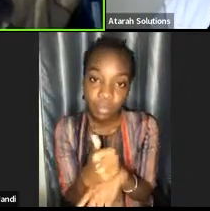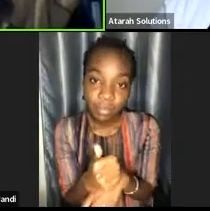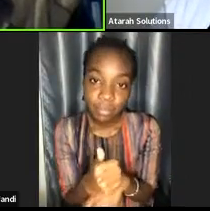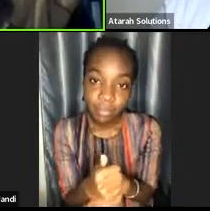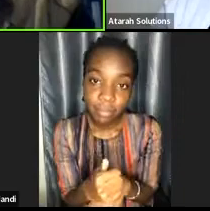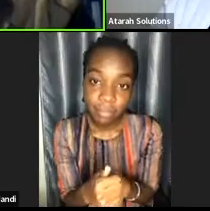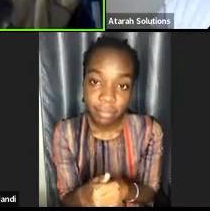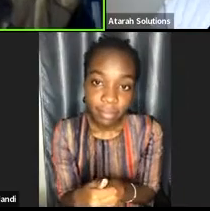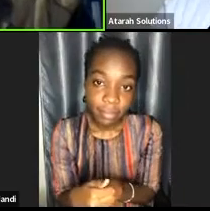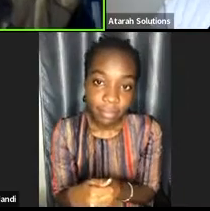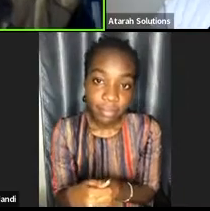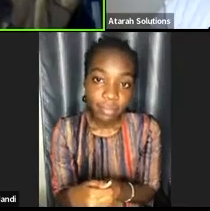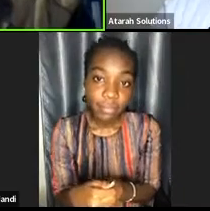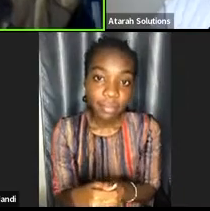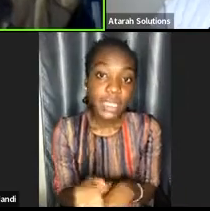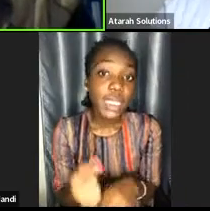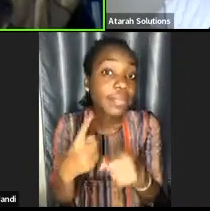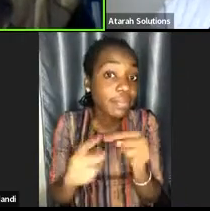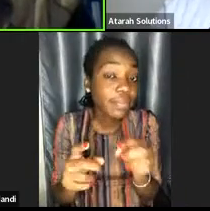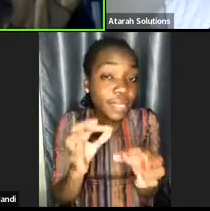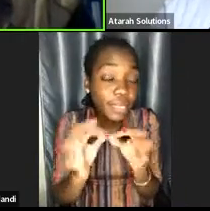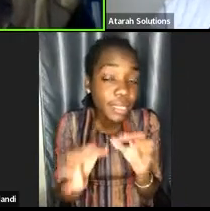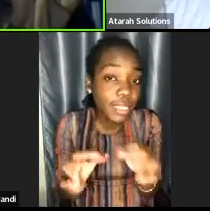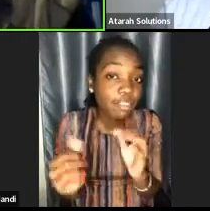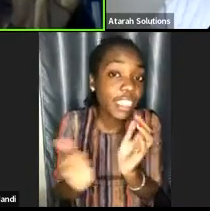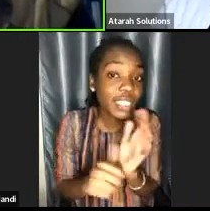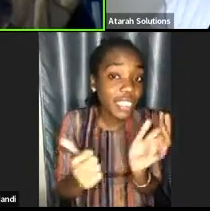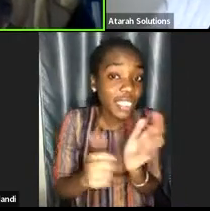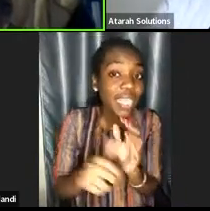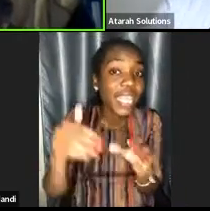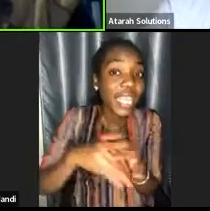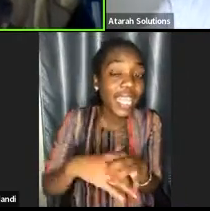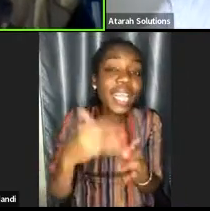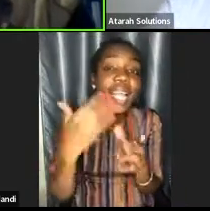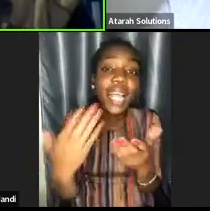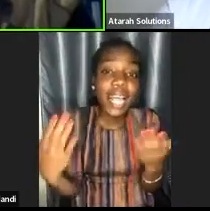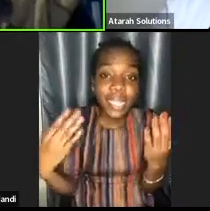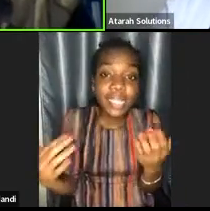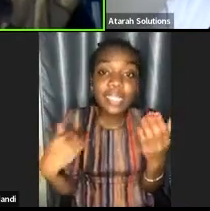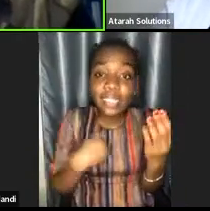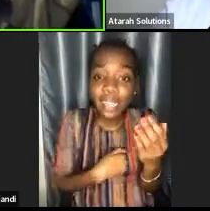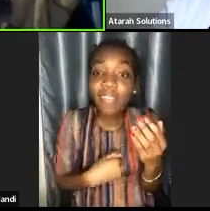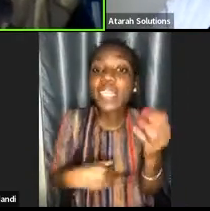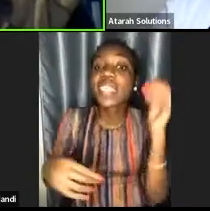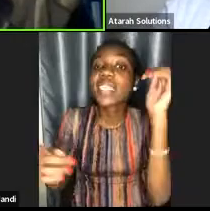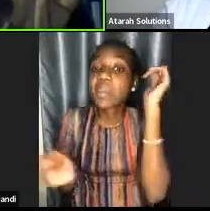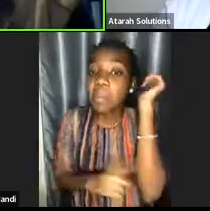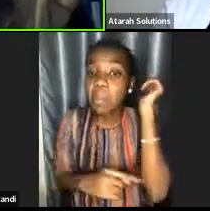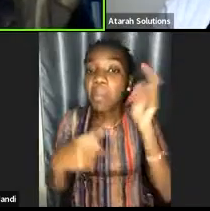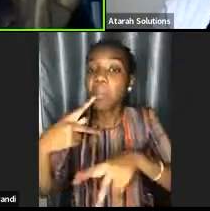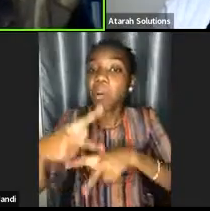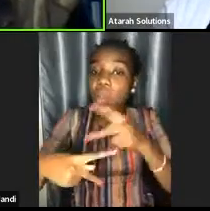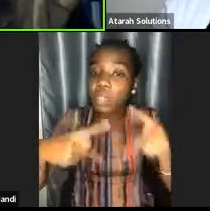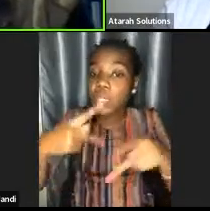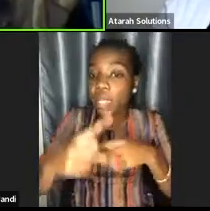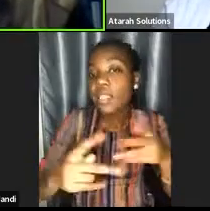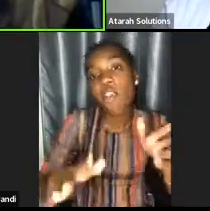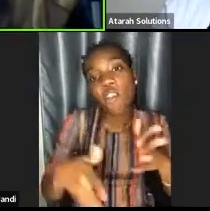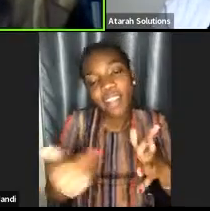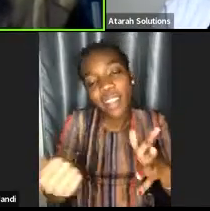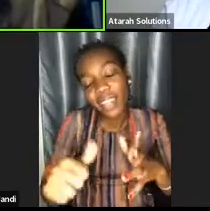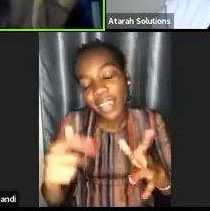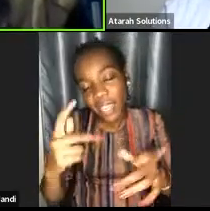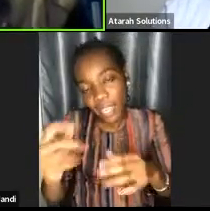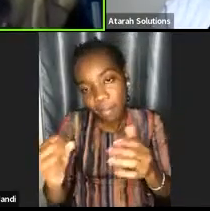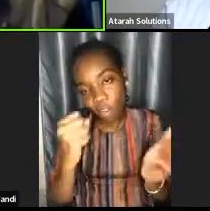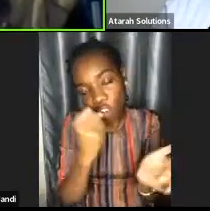if the matters at hand, the disciplinary process or whatever these employees going through